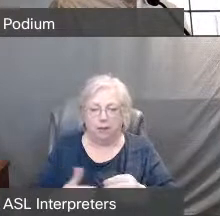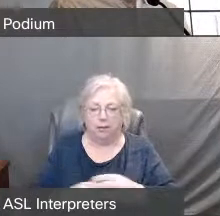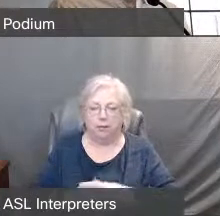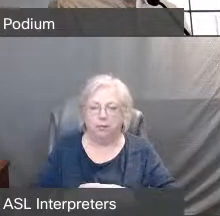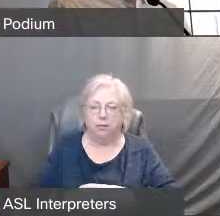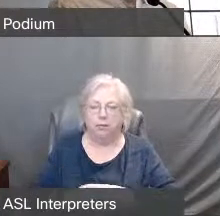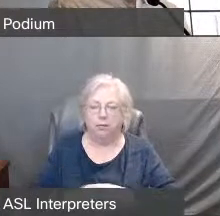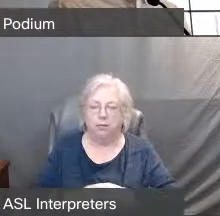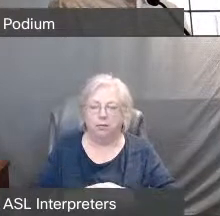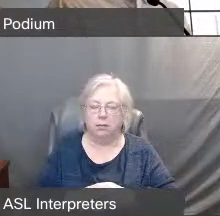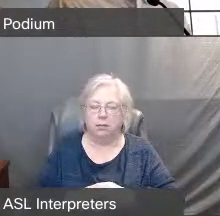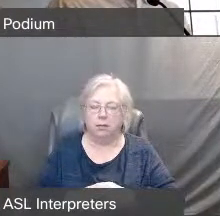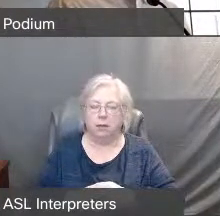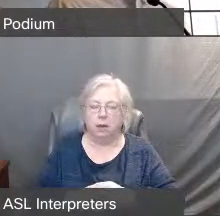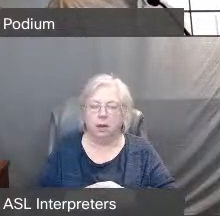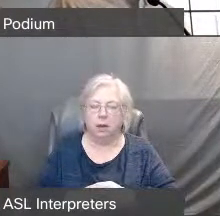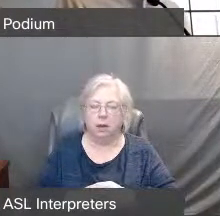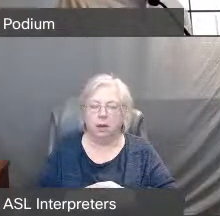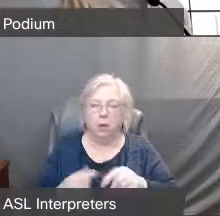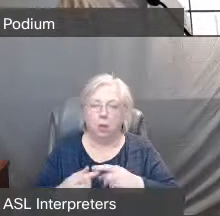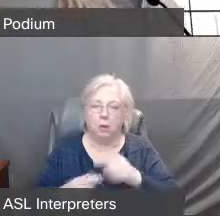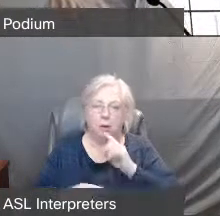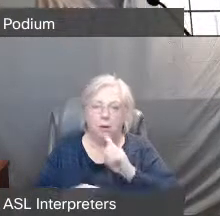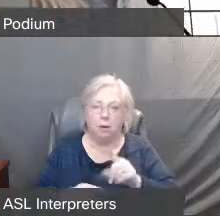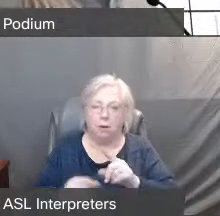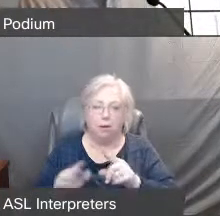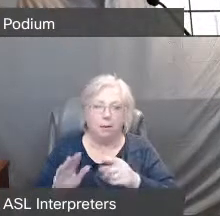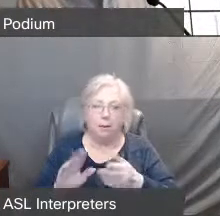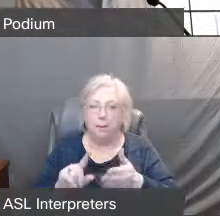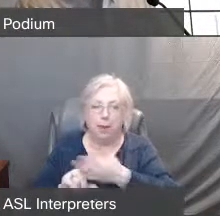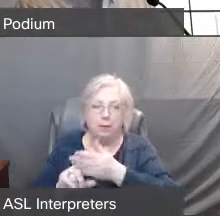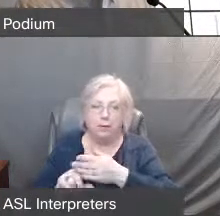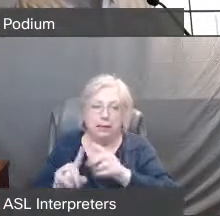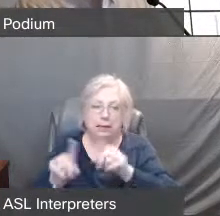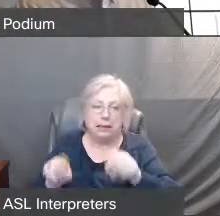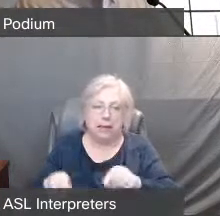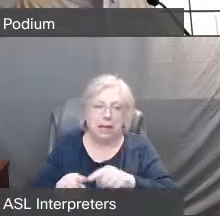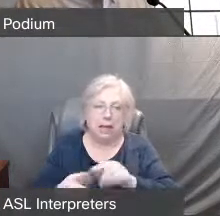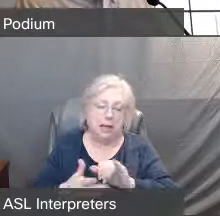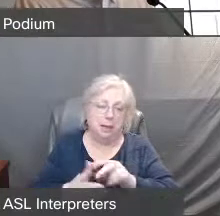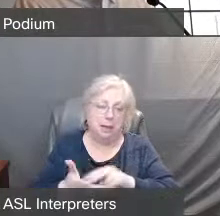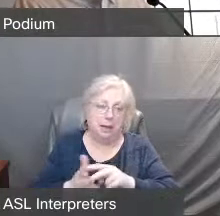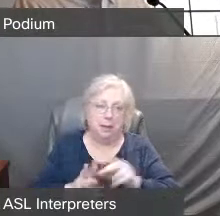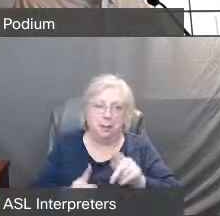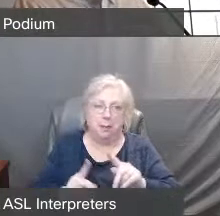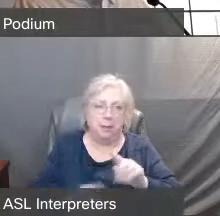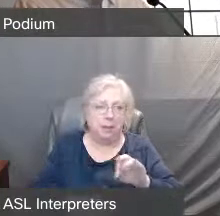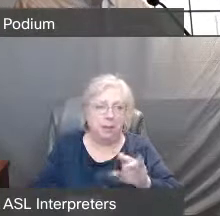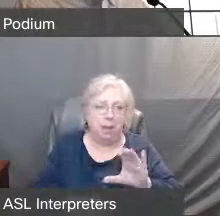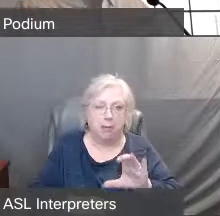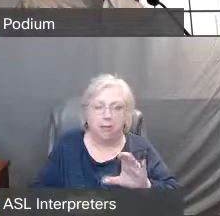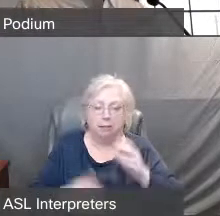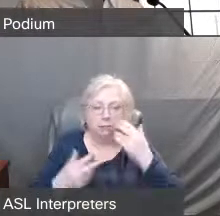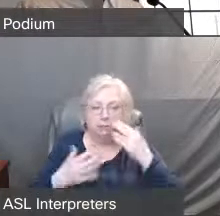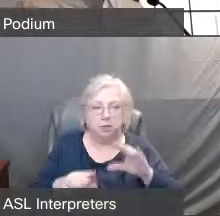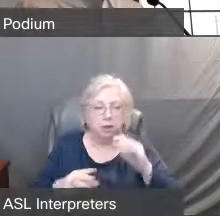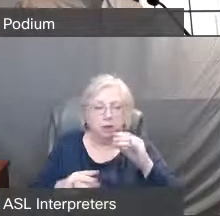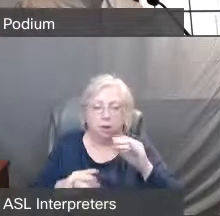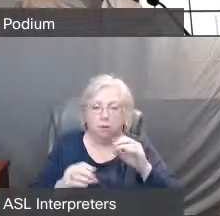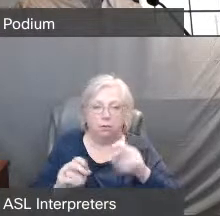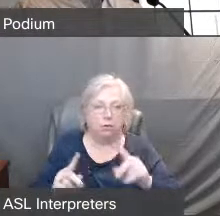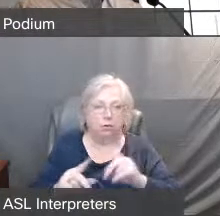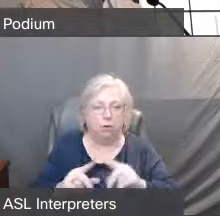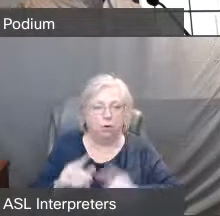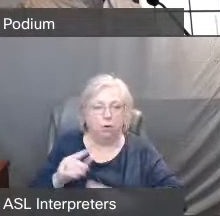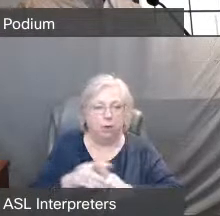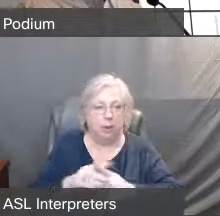and when you don't post the sign, the public doesn't have an opportunity to appear at this hearing, or nor do